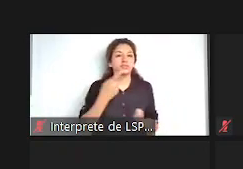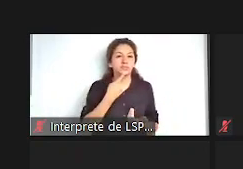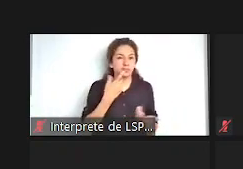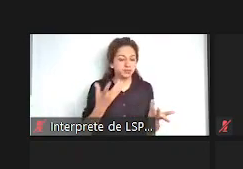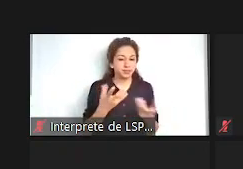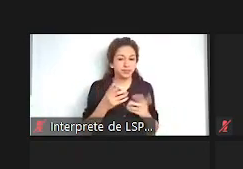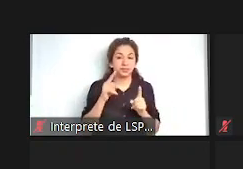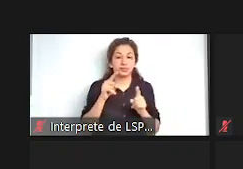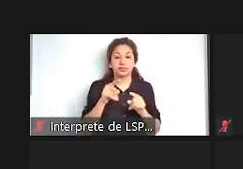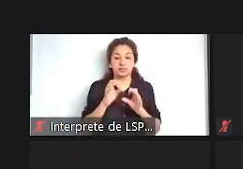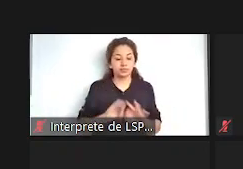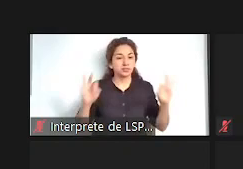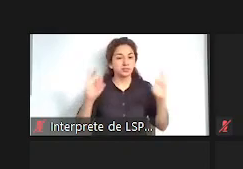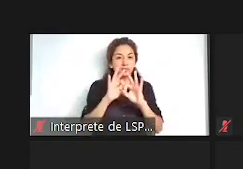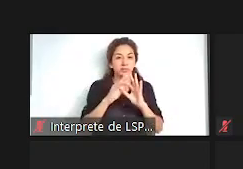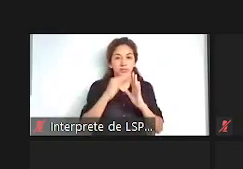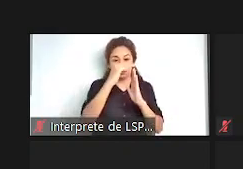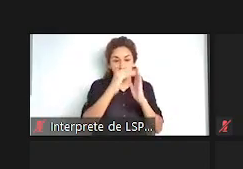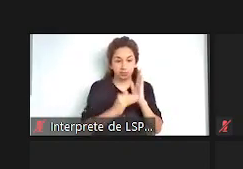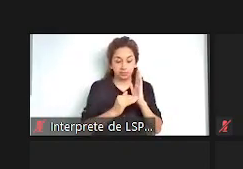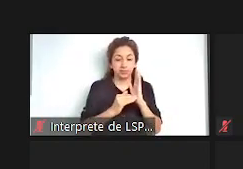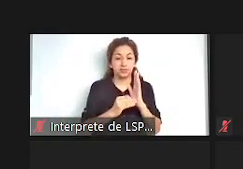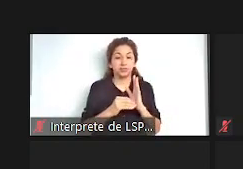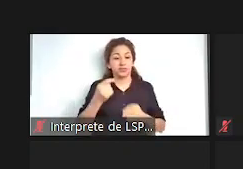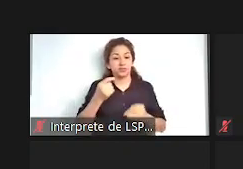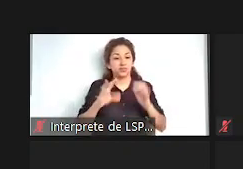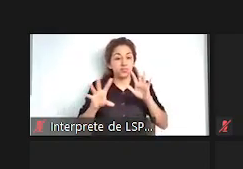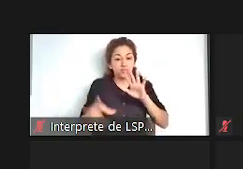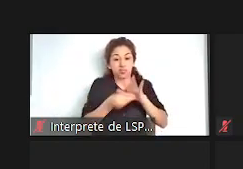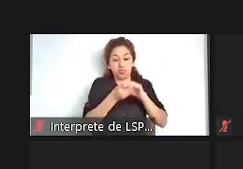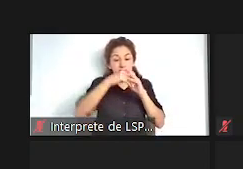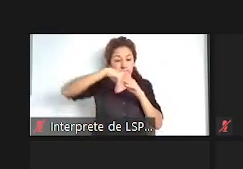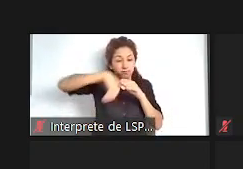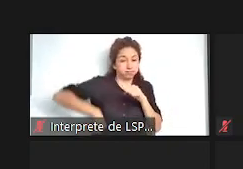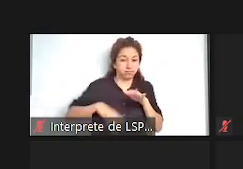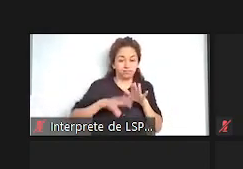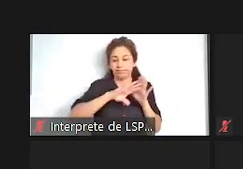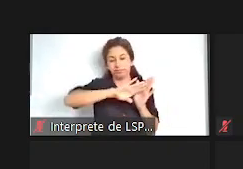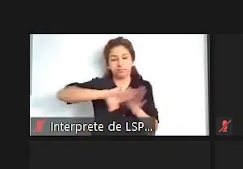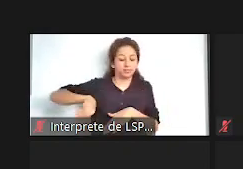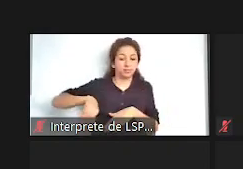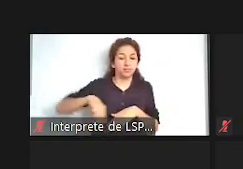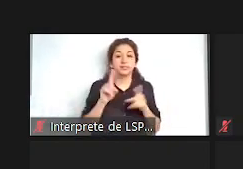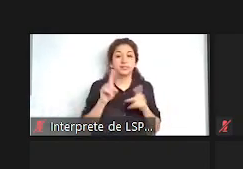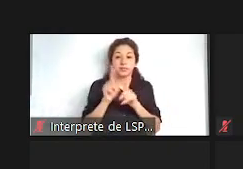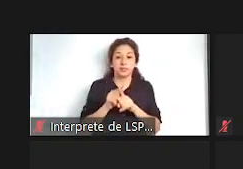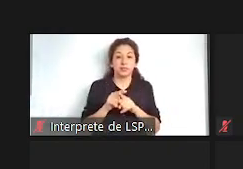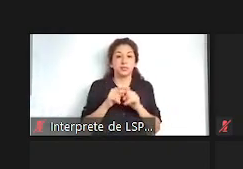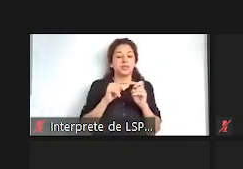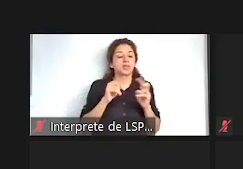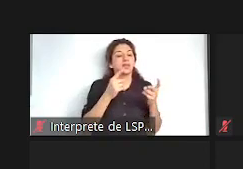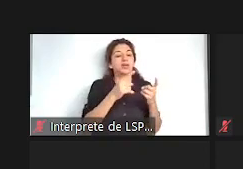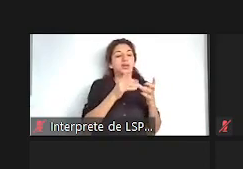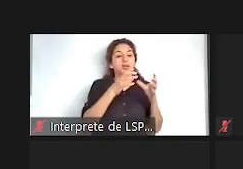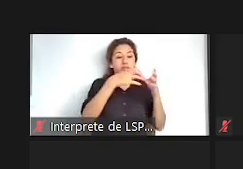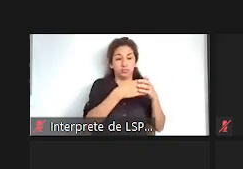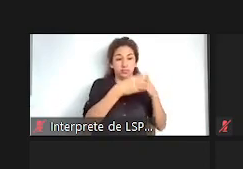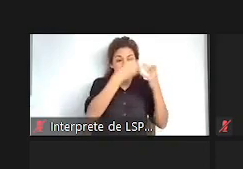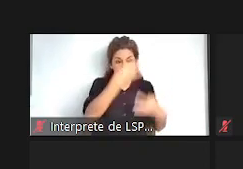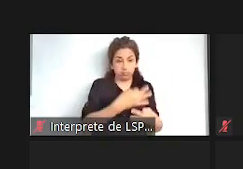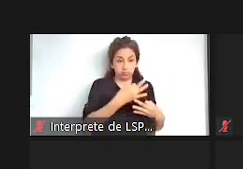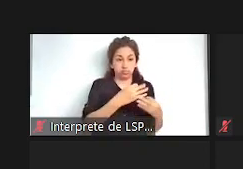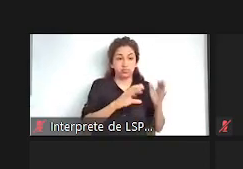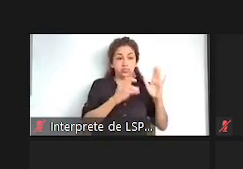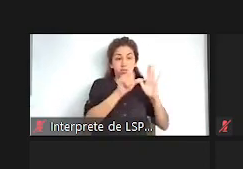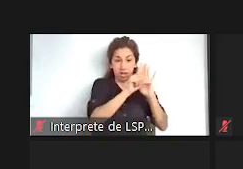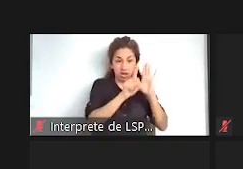causes so that is the excessive red tape and corruption that exists the high cost of being formal versus